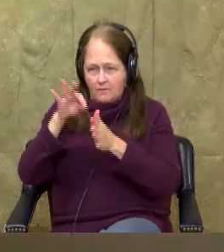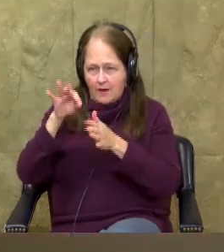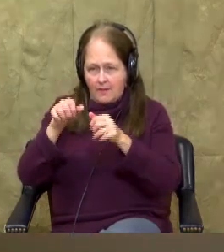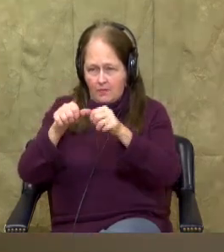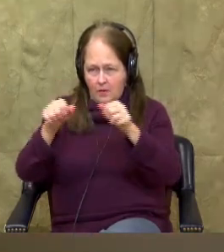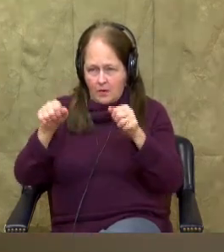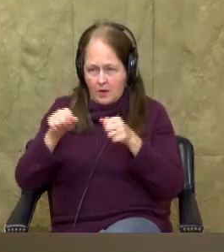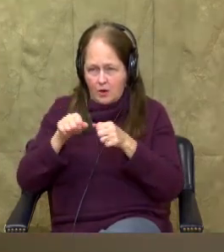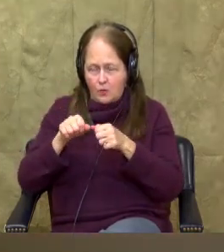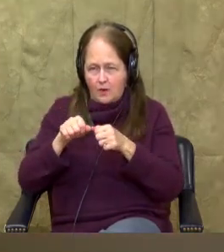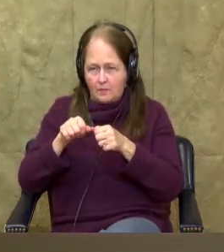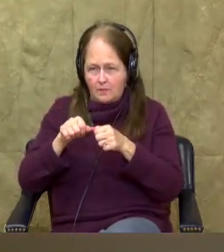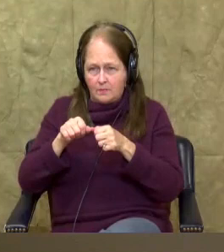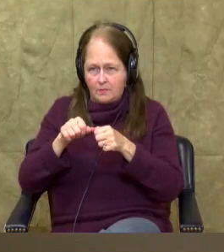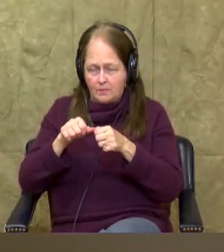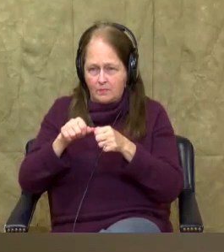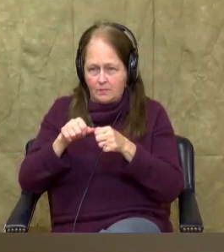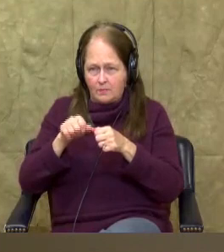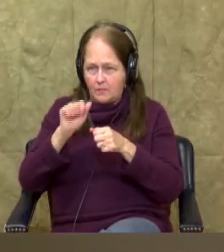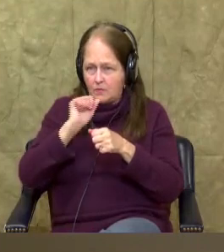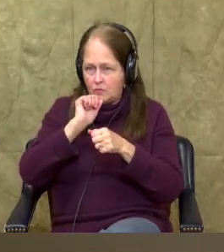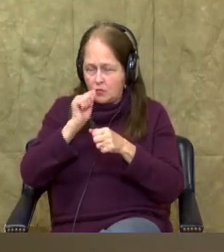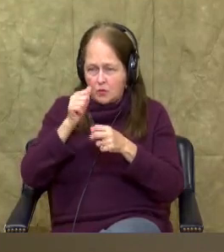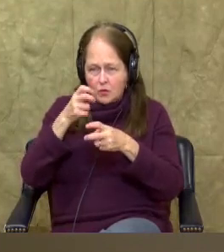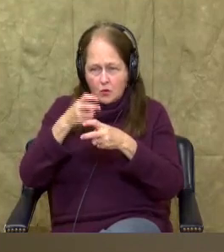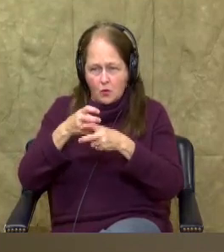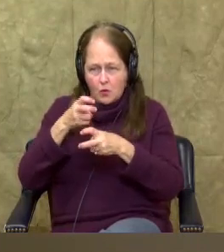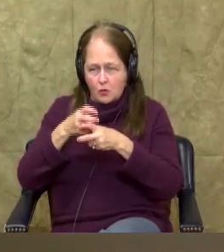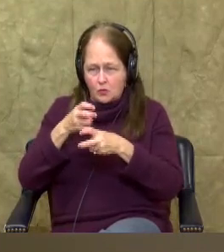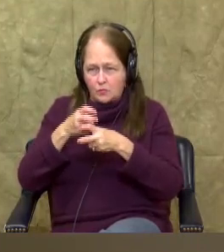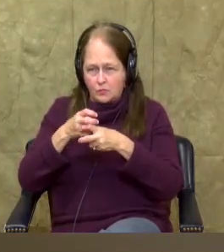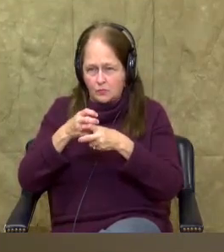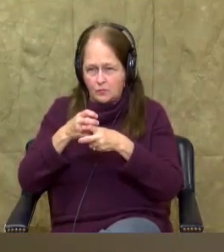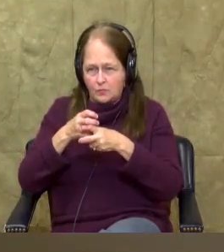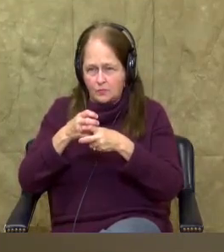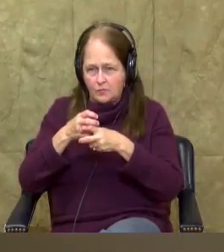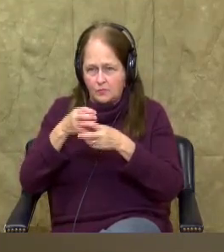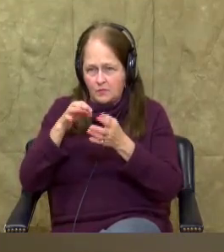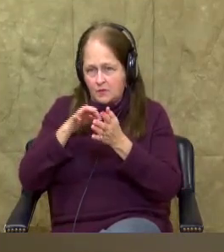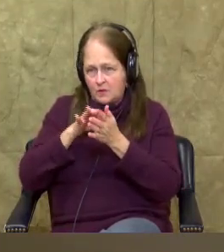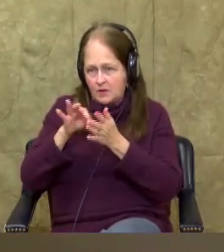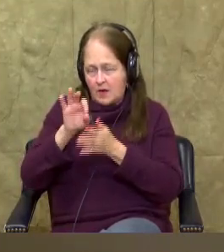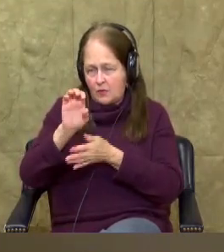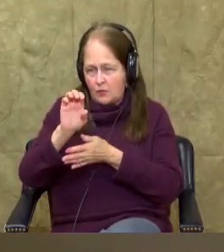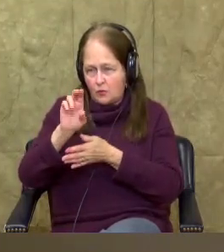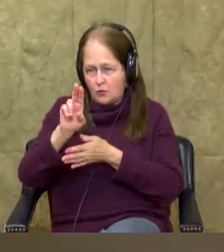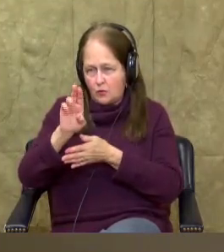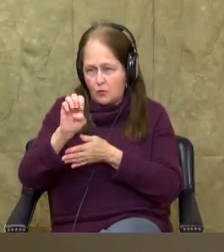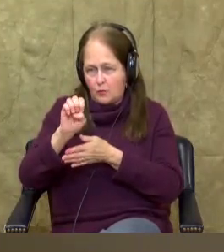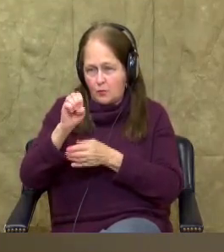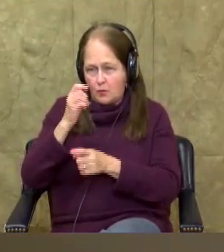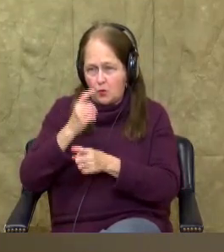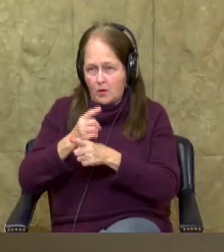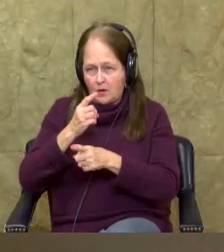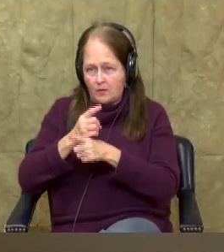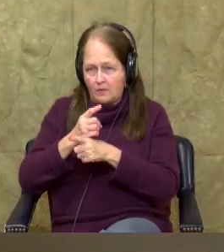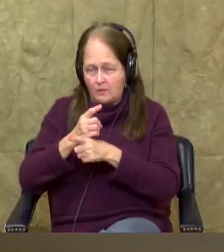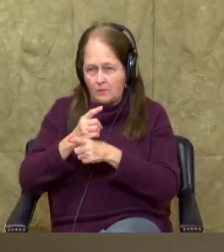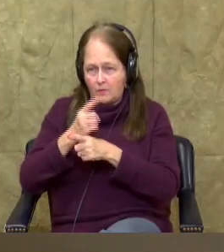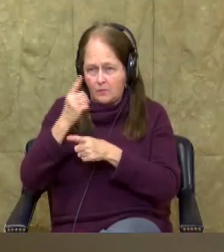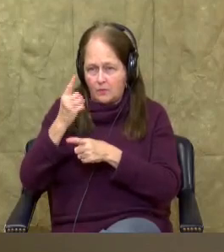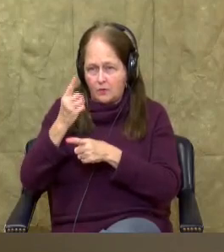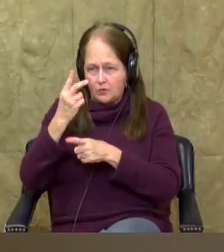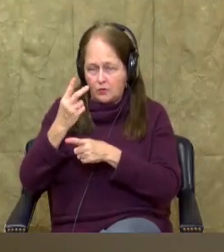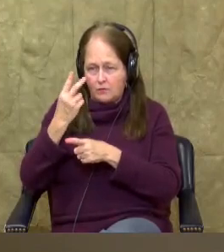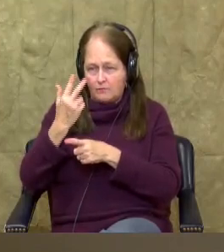area with this. It's not hard to do. I can simply count the cubes, correct? So I have